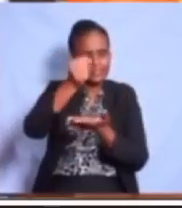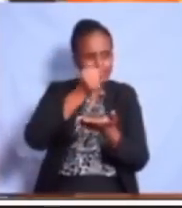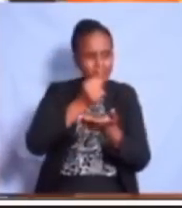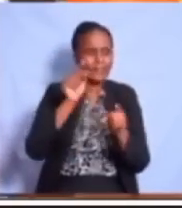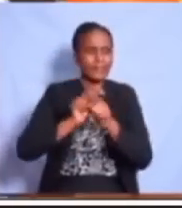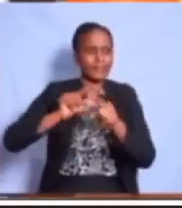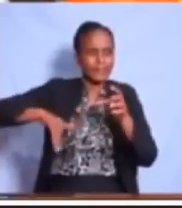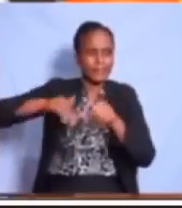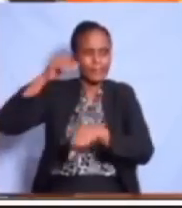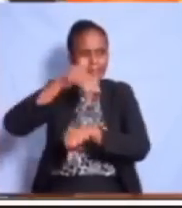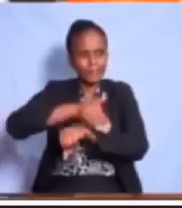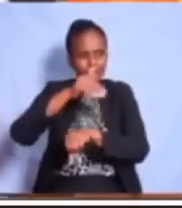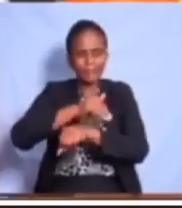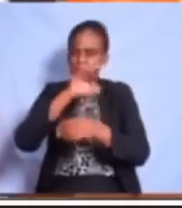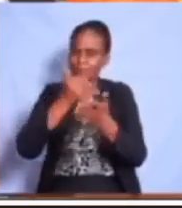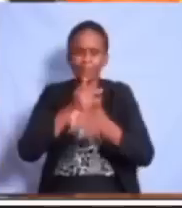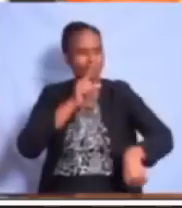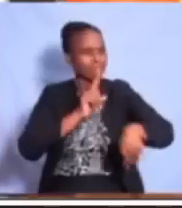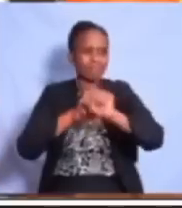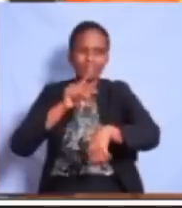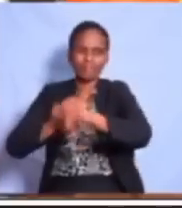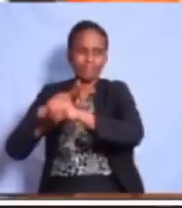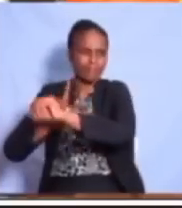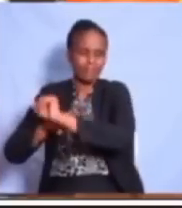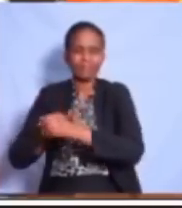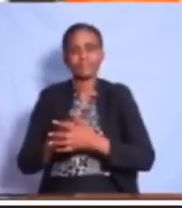last night, they've been removed.